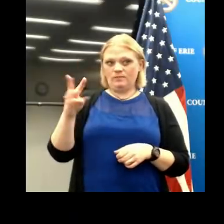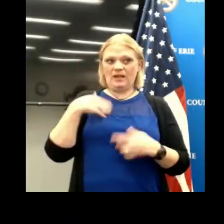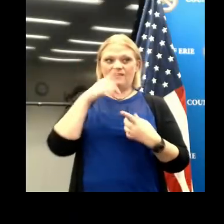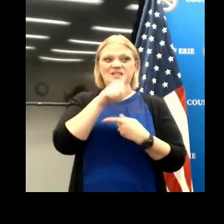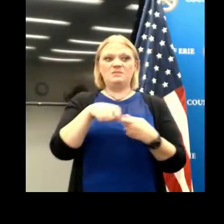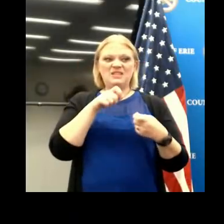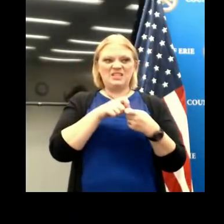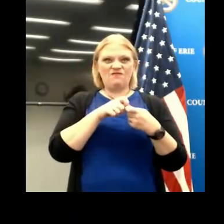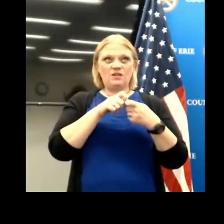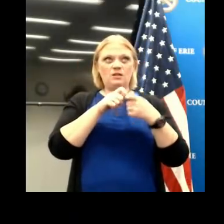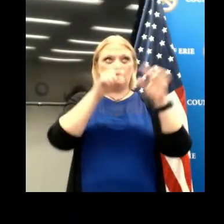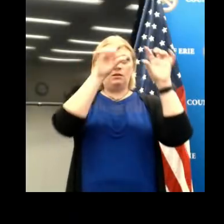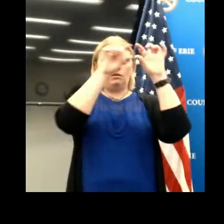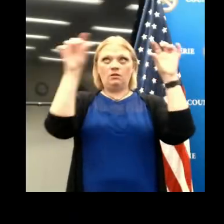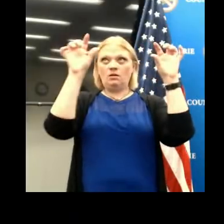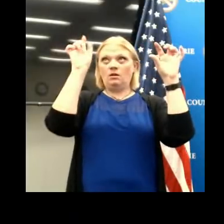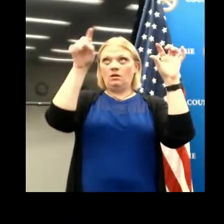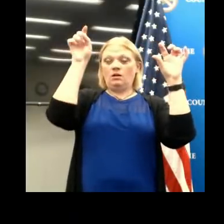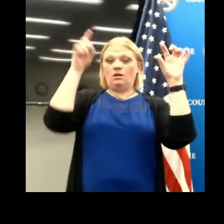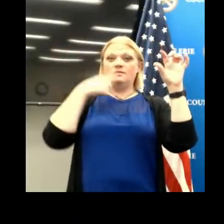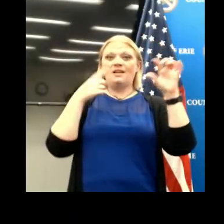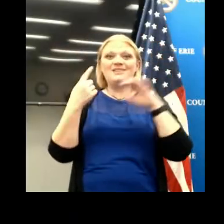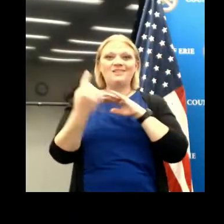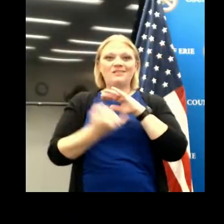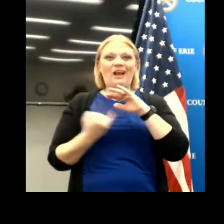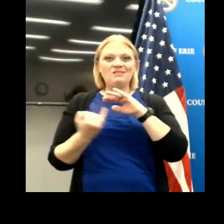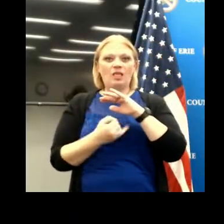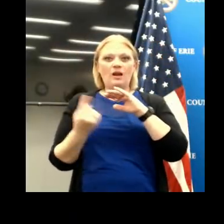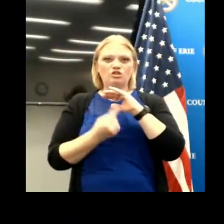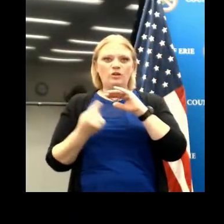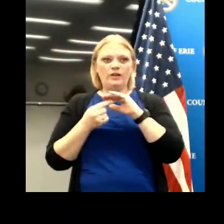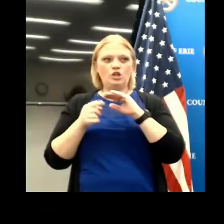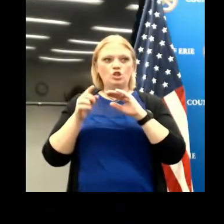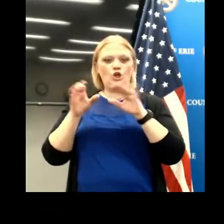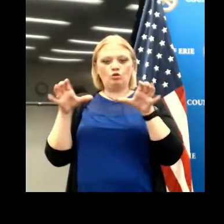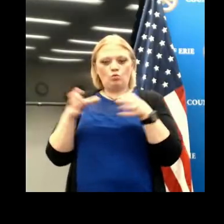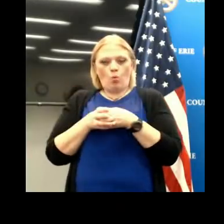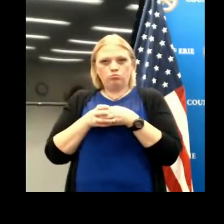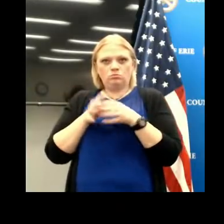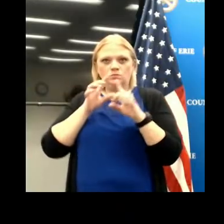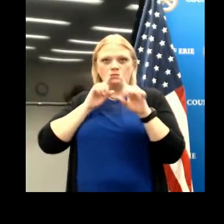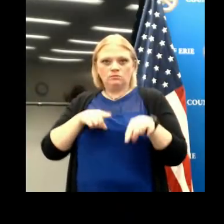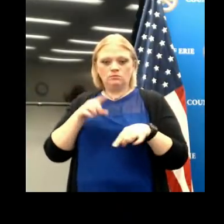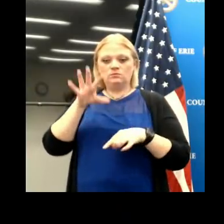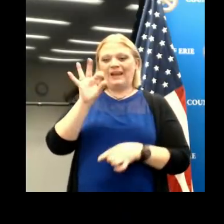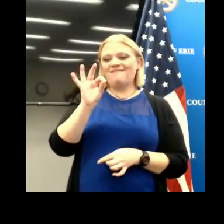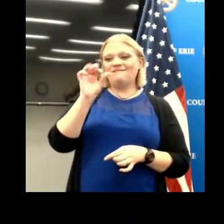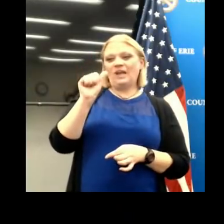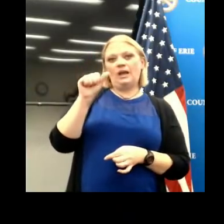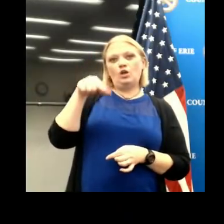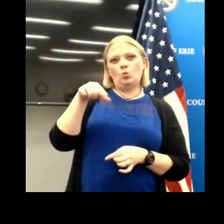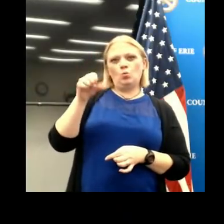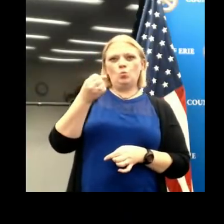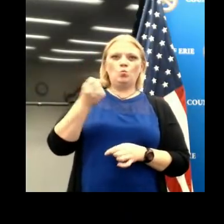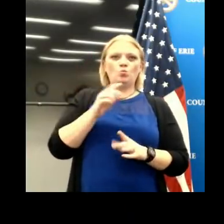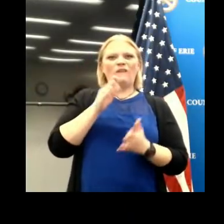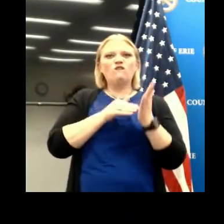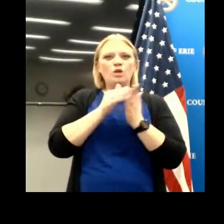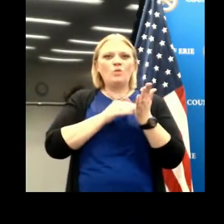specific tab that has the isolation orders, have the quarantine orders. It has FAQs about isolation and quarantine.